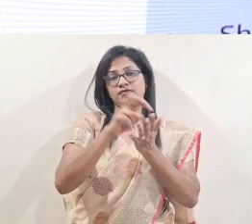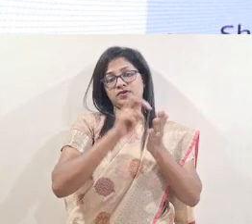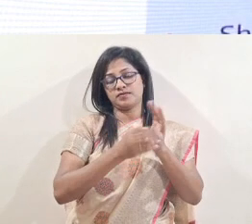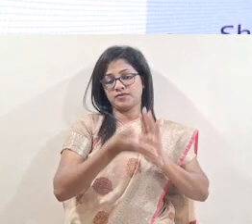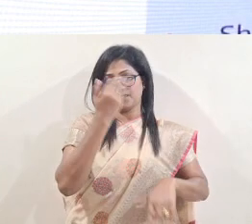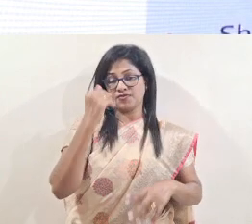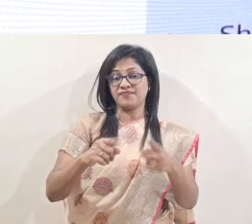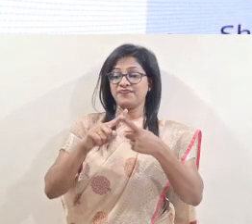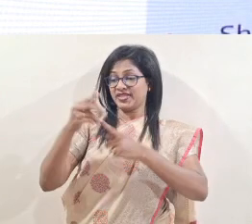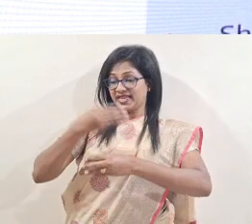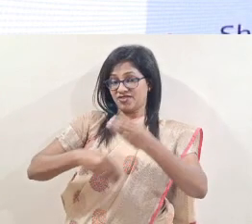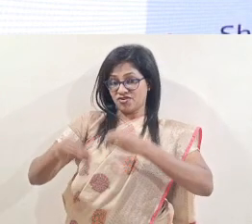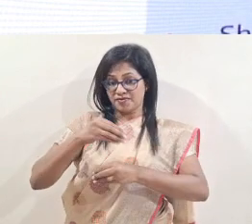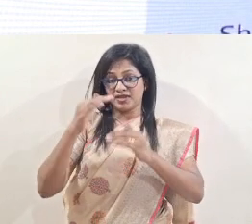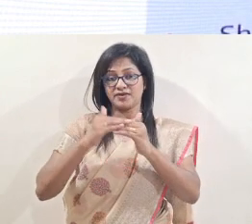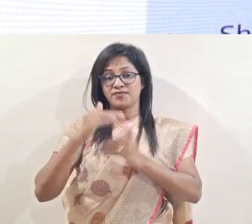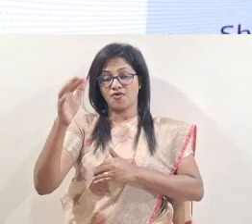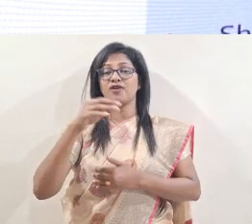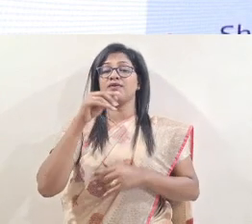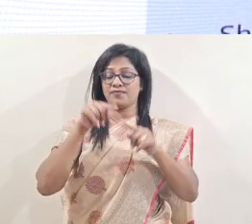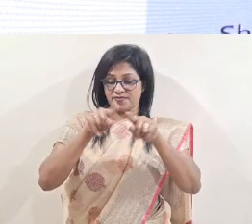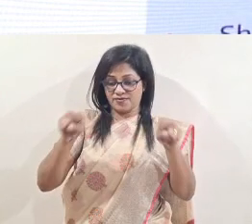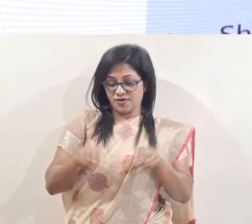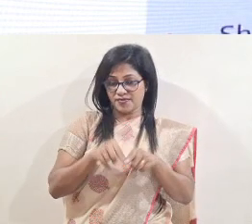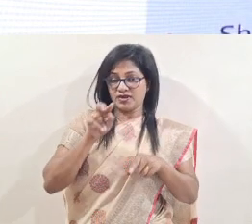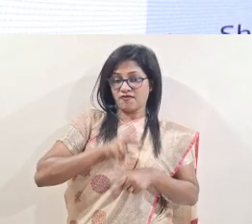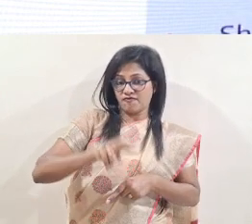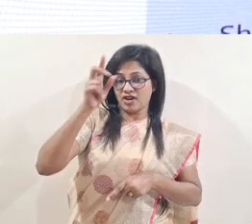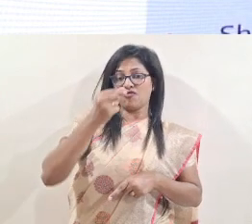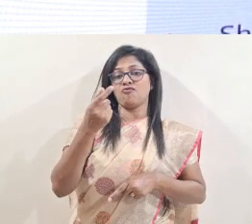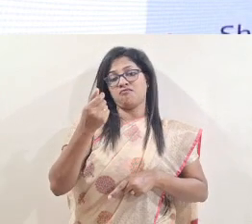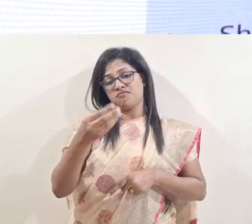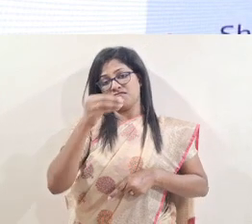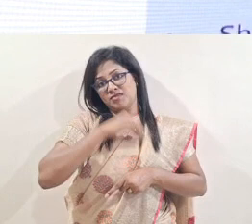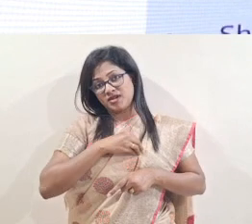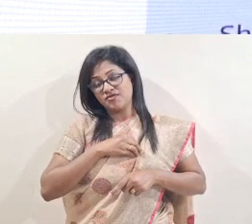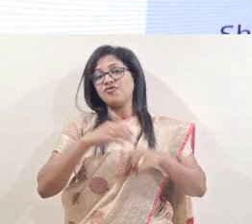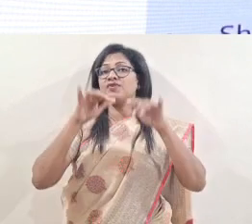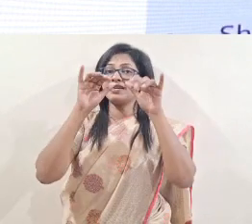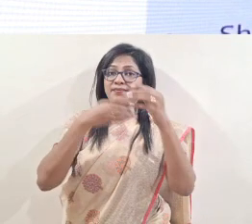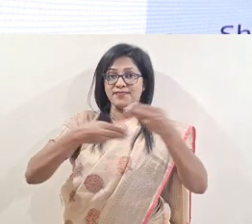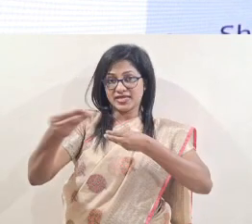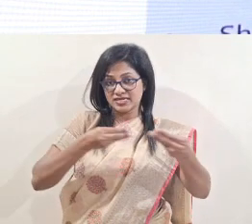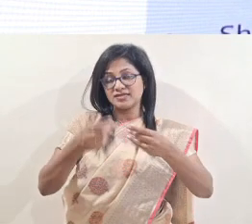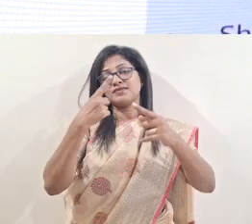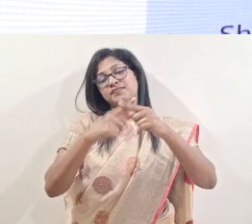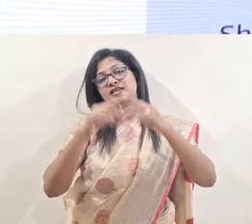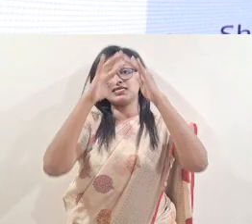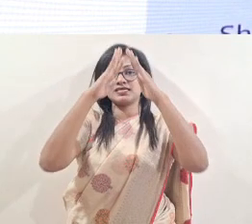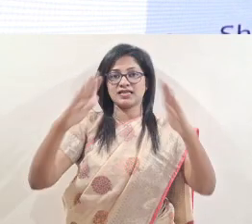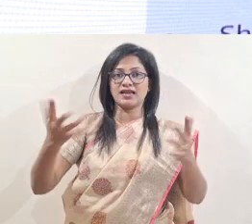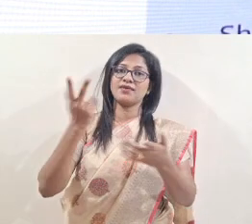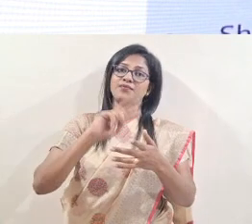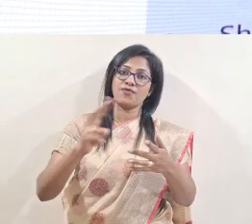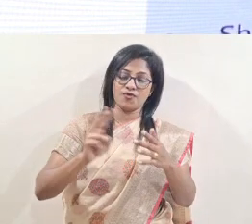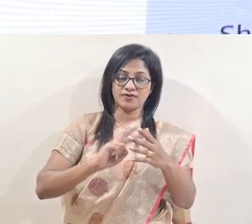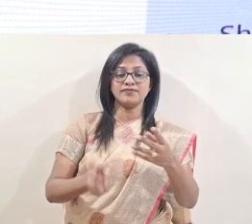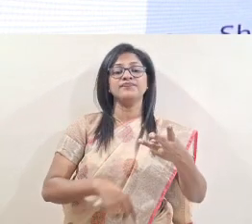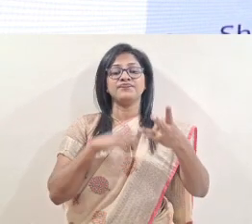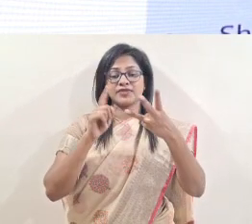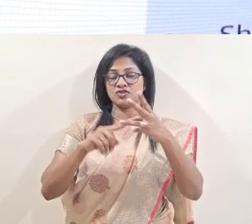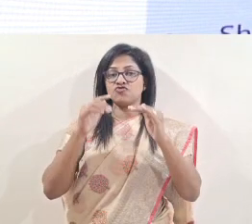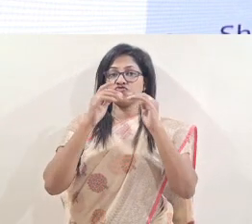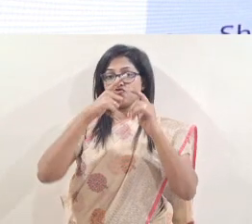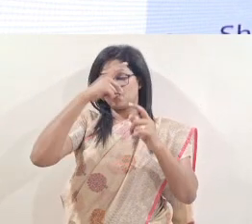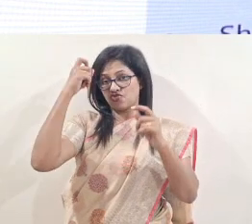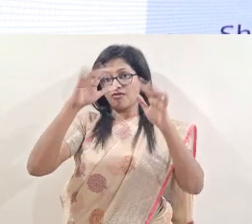the values of properties from commercial point of view as well as residential properties. It creates the job population balance and